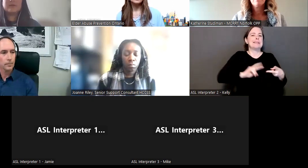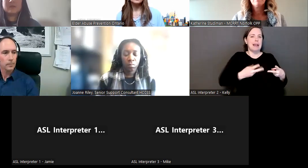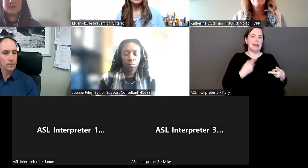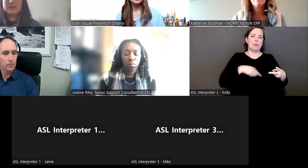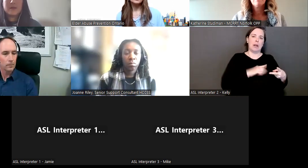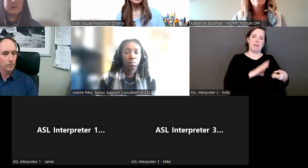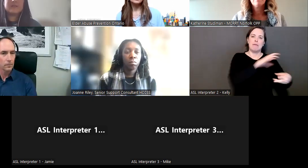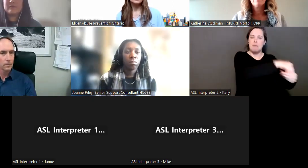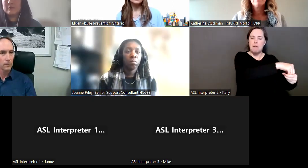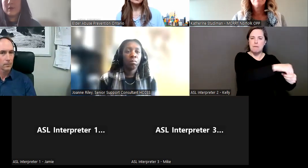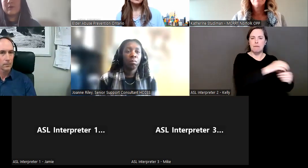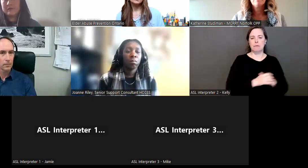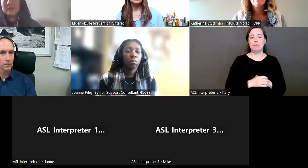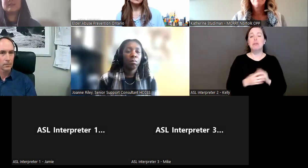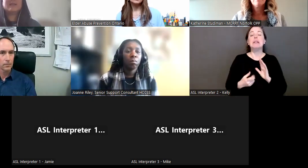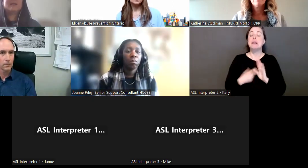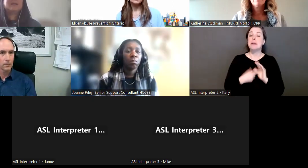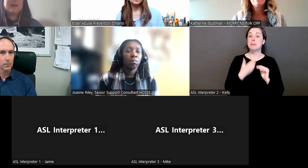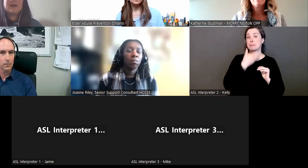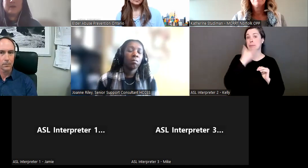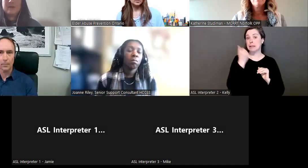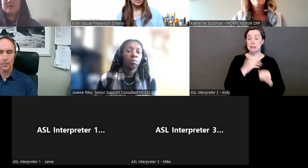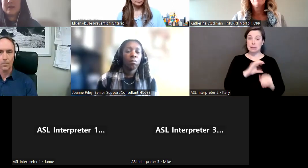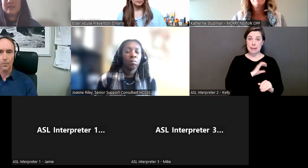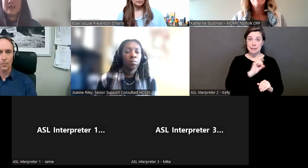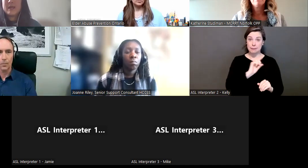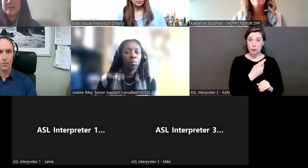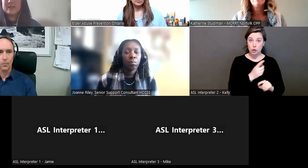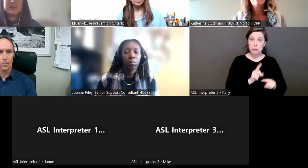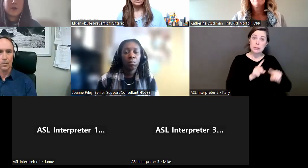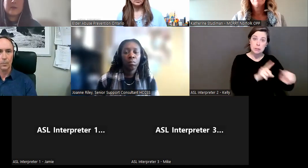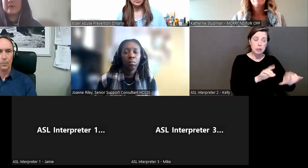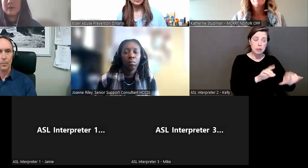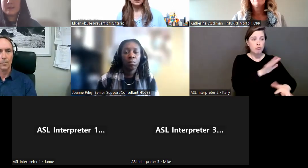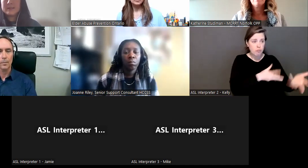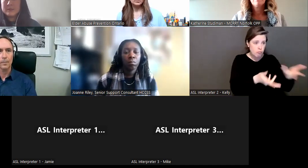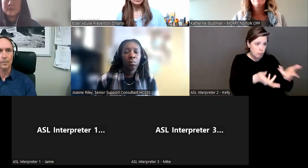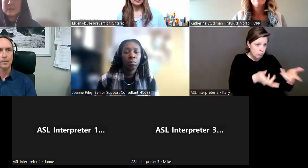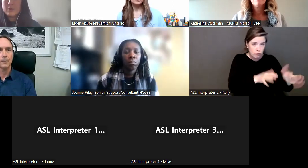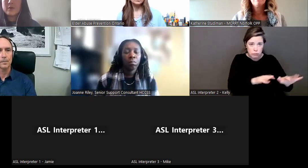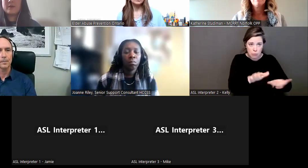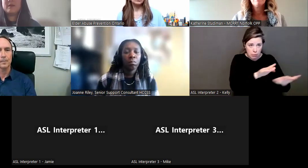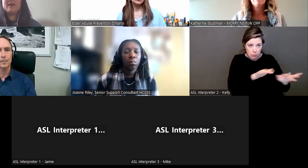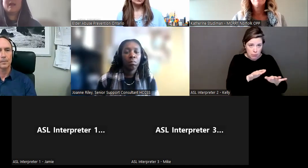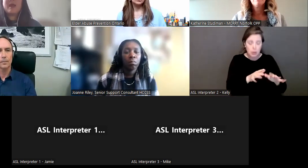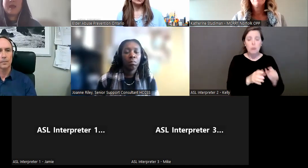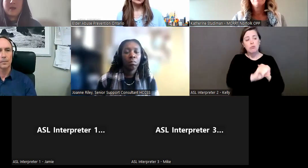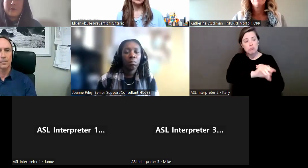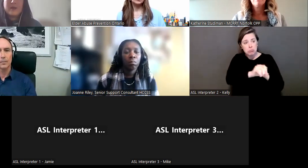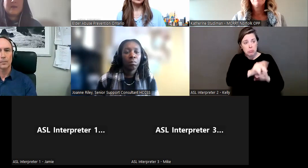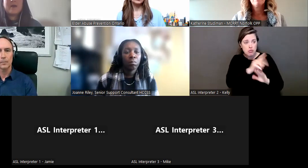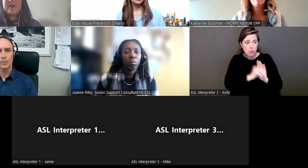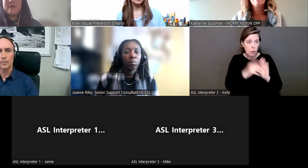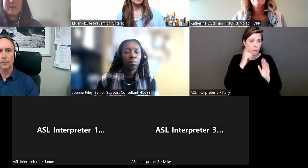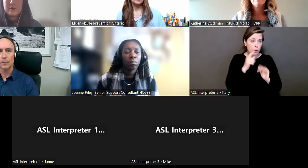and so the police officer will go in first and try to connect and talk about, the seniors at risk program and